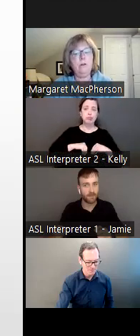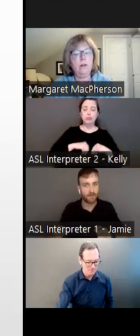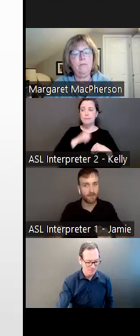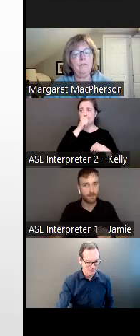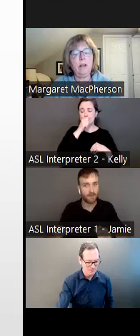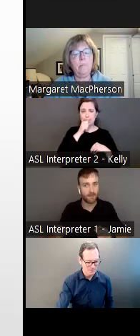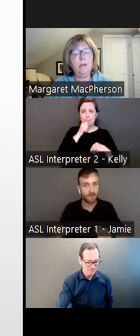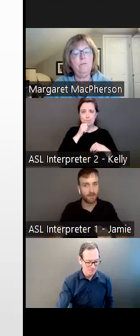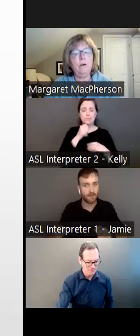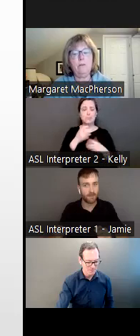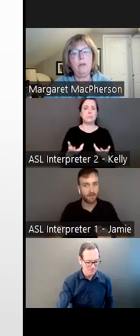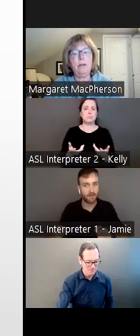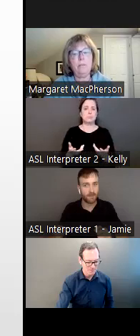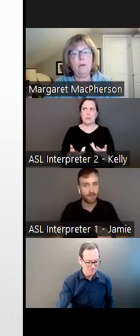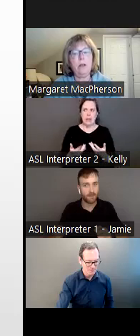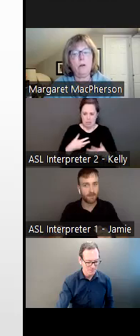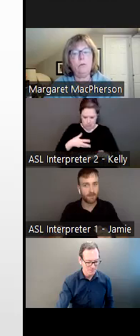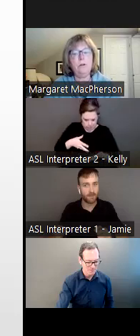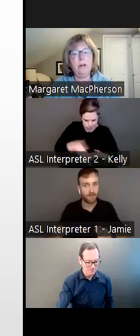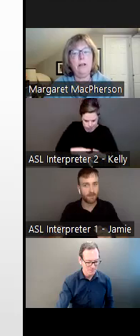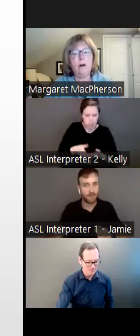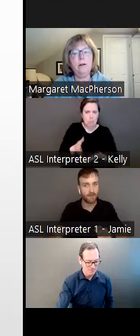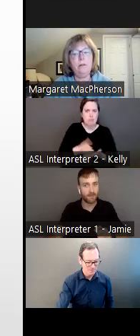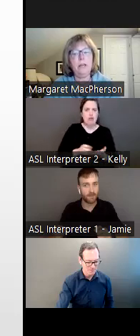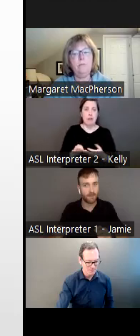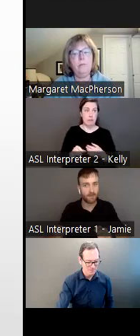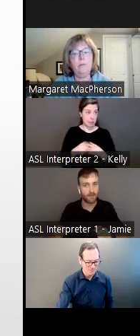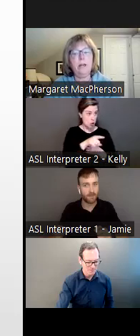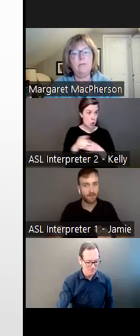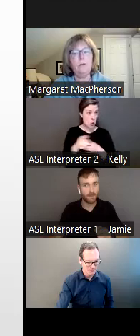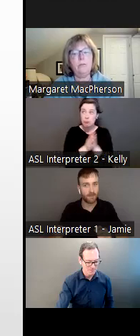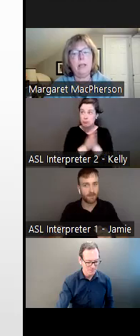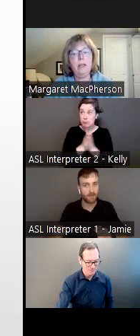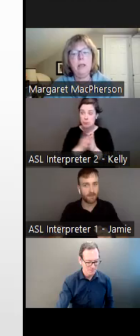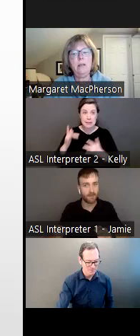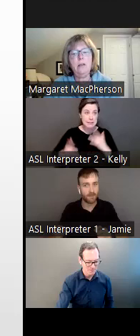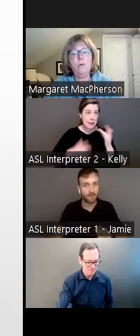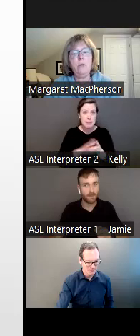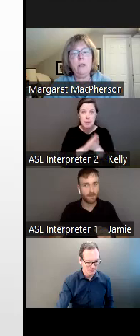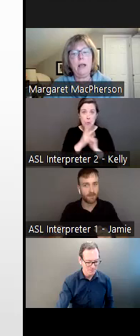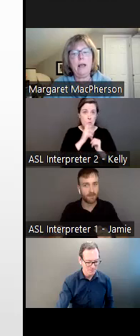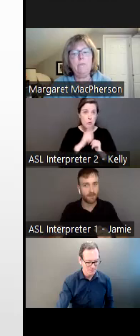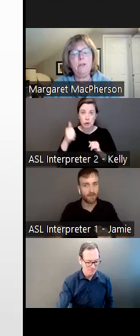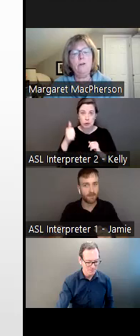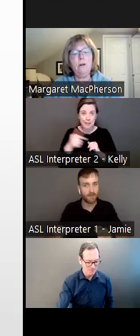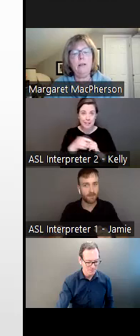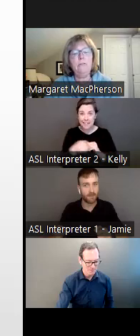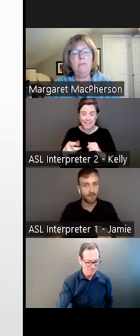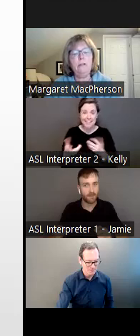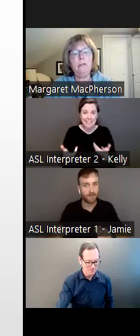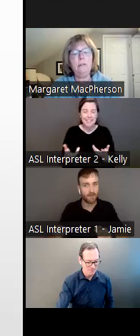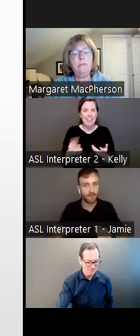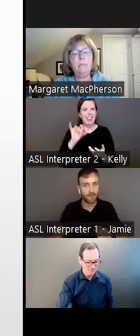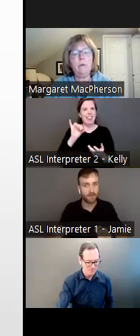internalized in all of us. Like, how many of you are excited about getting older and can hardly wait for the next birthday? We have internalized